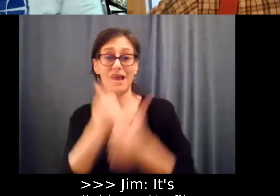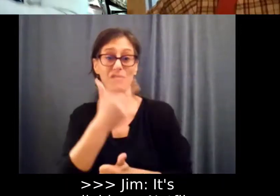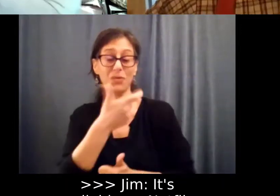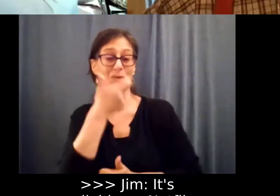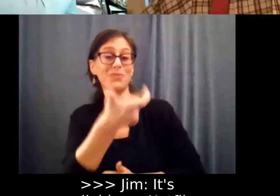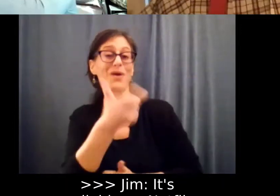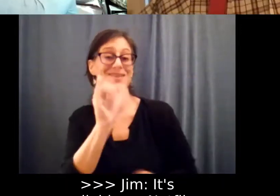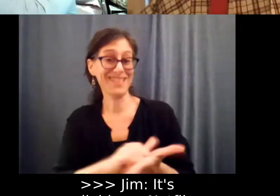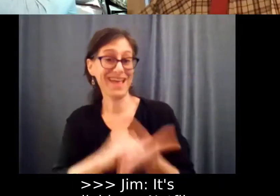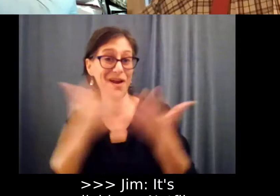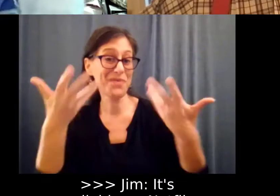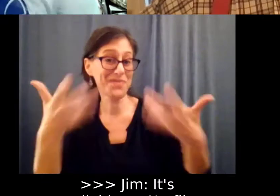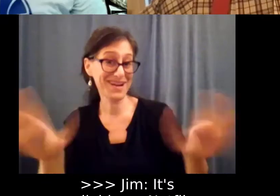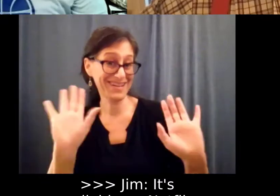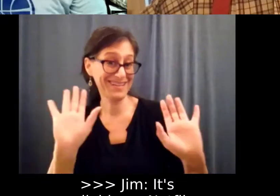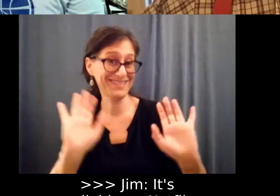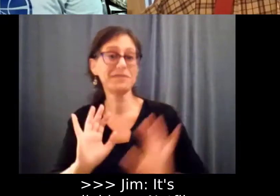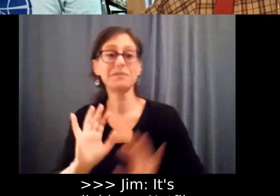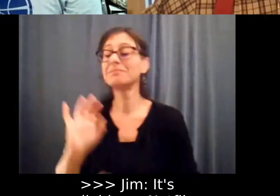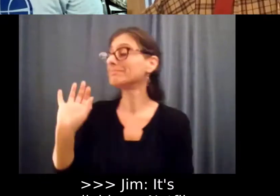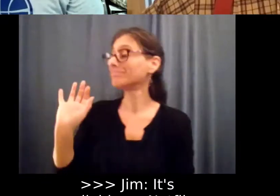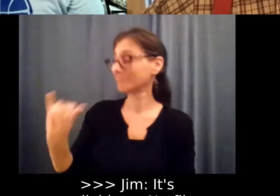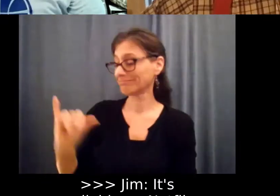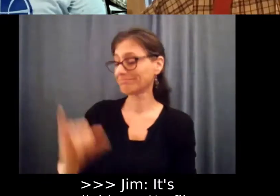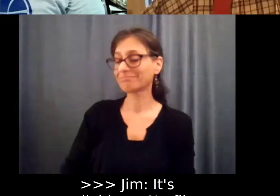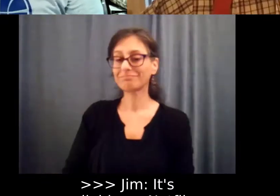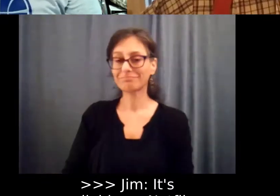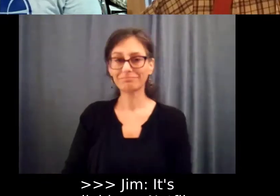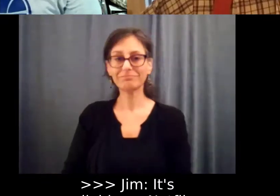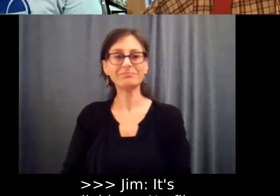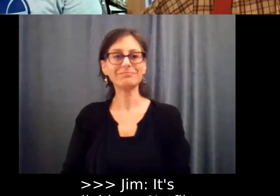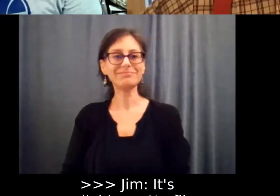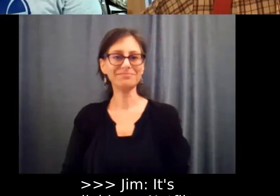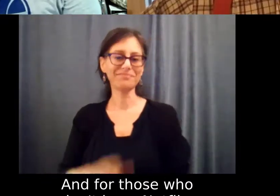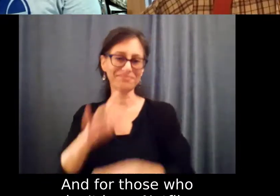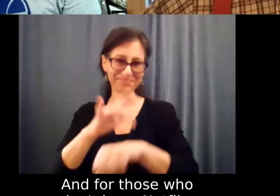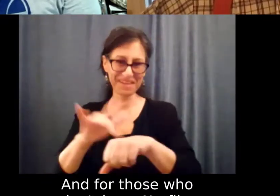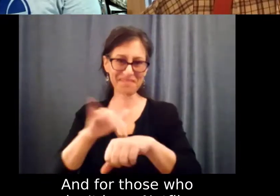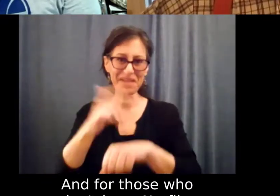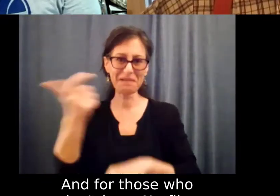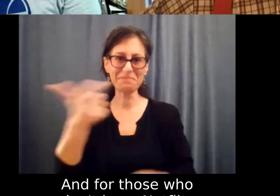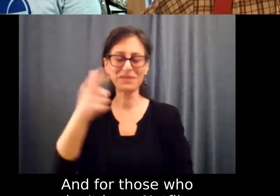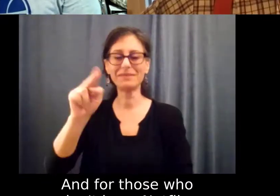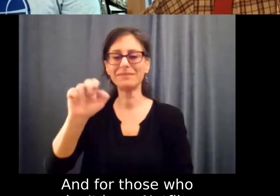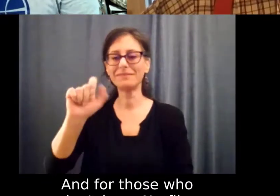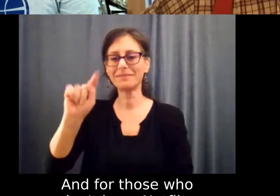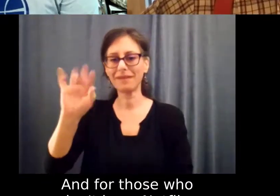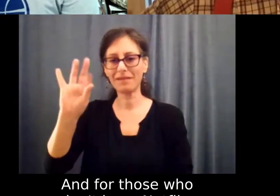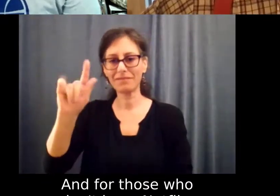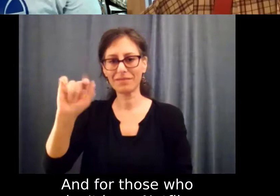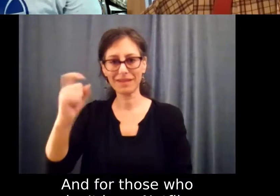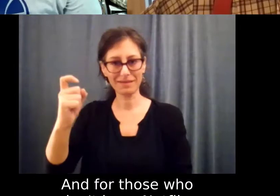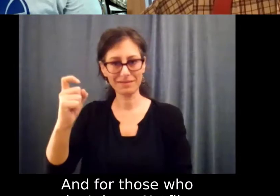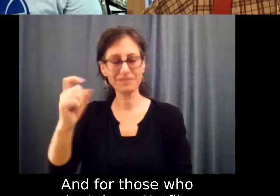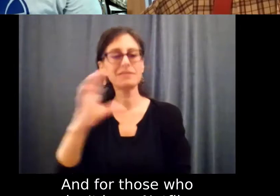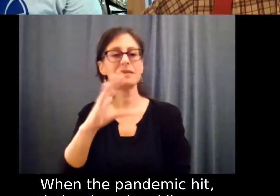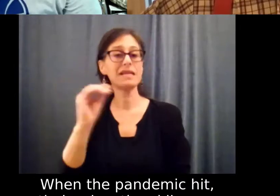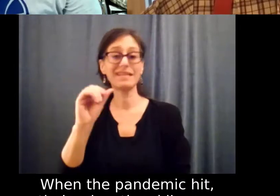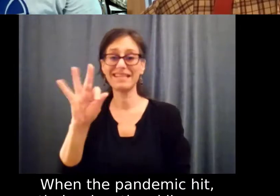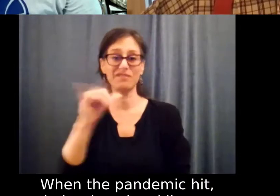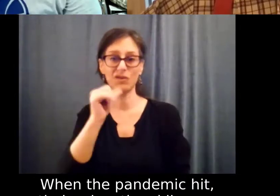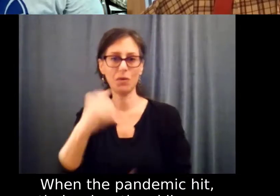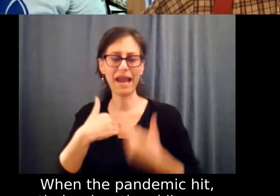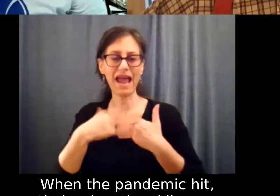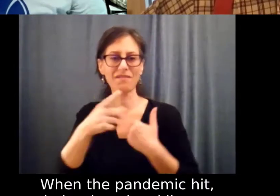it. Yeah. Well, available on Netflix, and for those that don't have Netflix, they